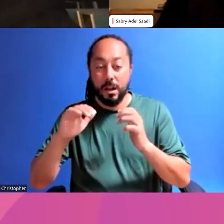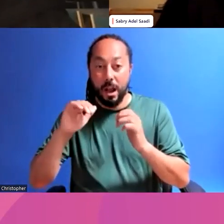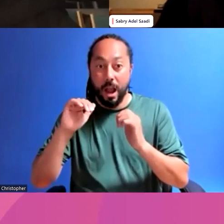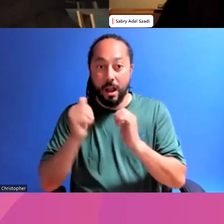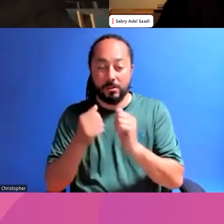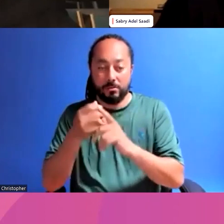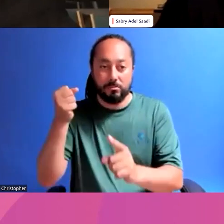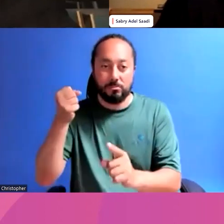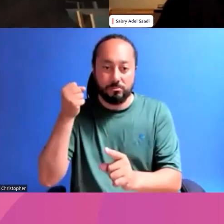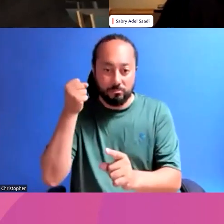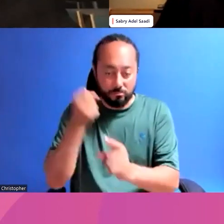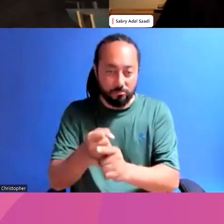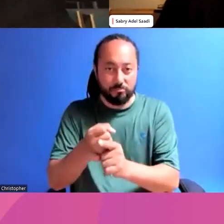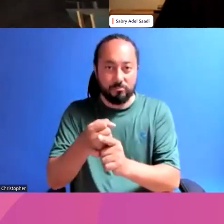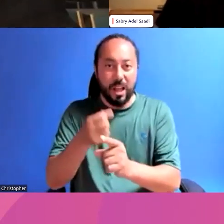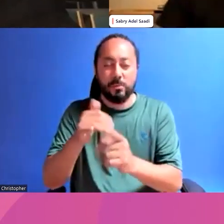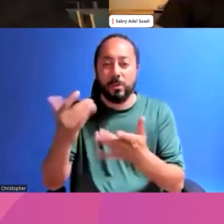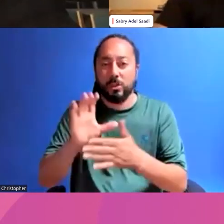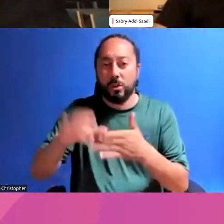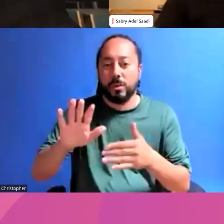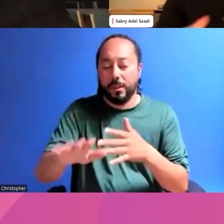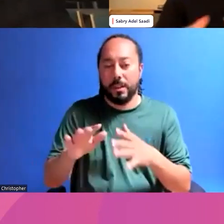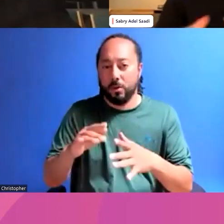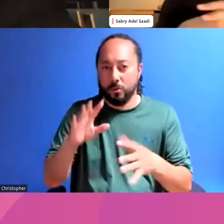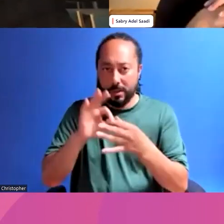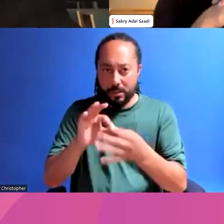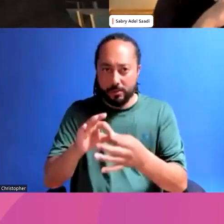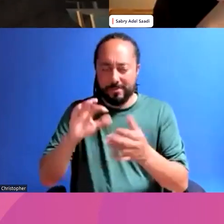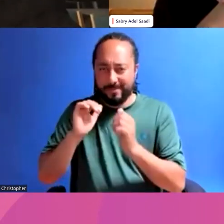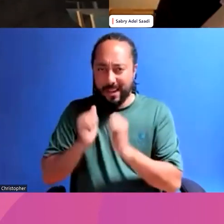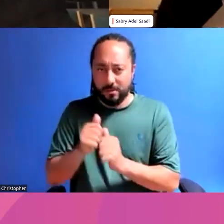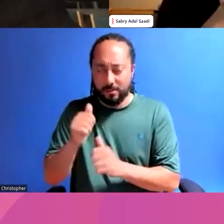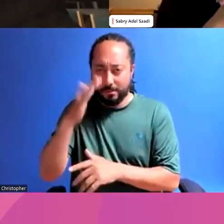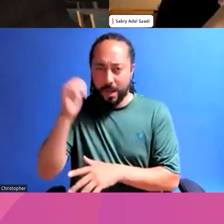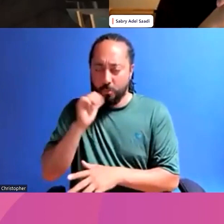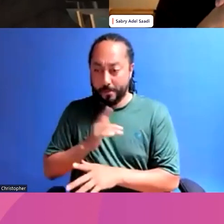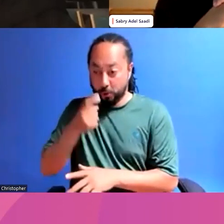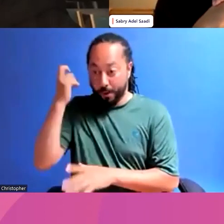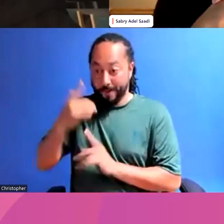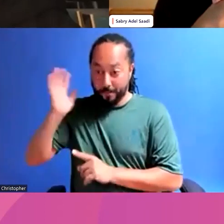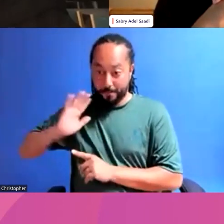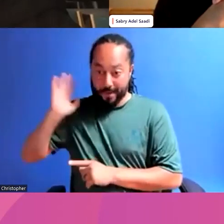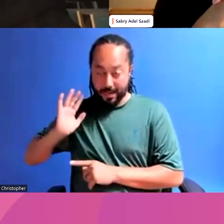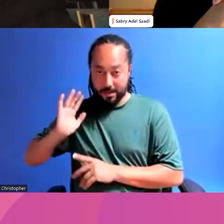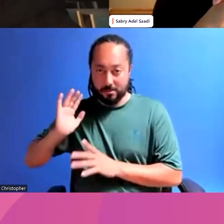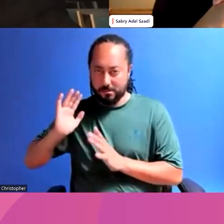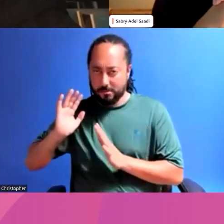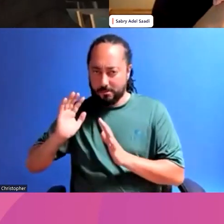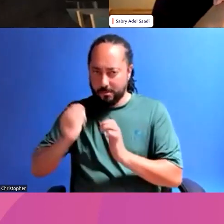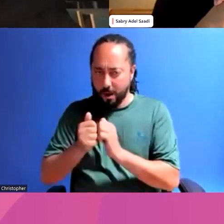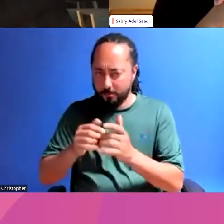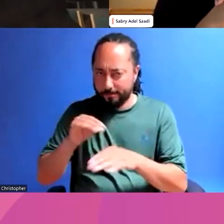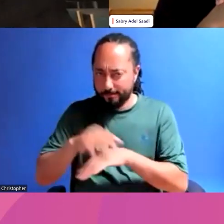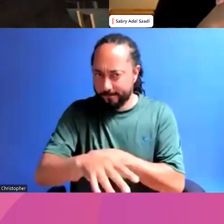their relationship? Right. That is a very good question. Also a mouthful, but very good question.